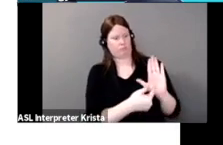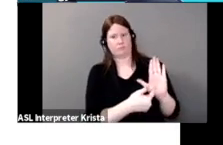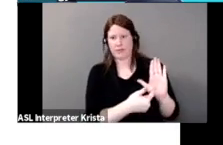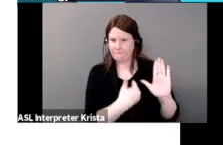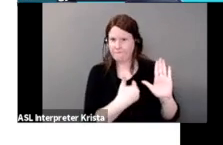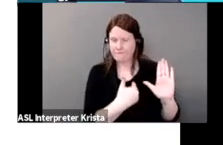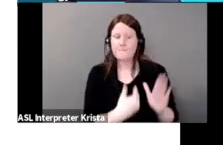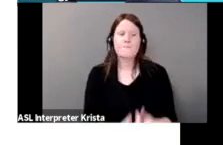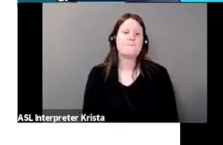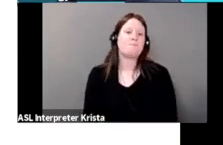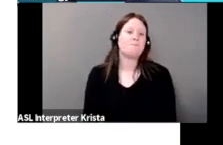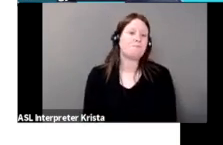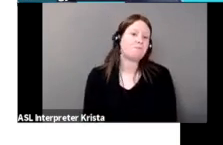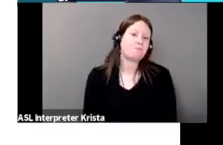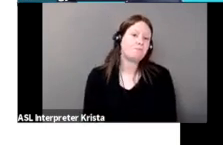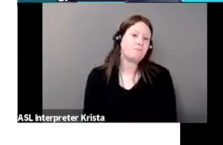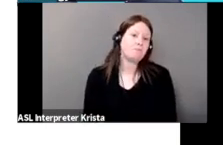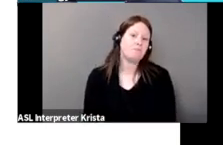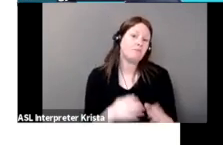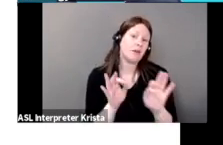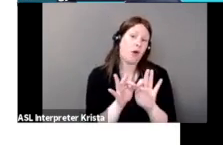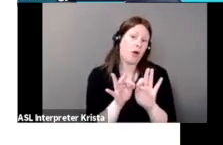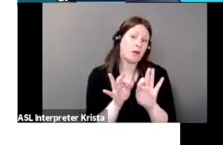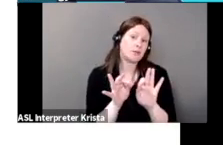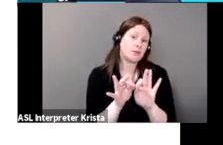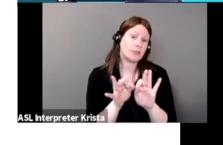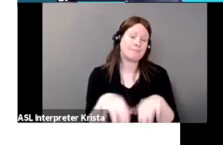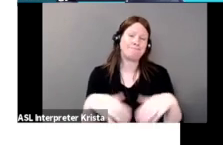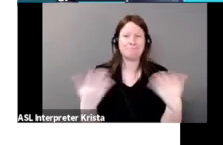Once again, how much does it cost? Well, it depends.